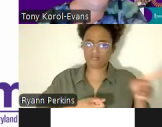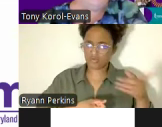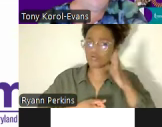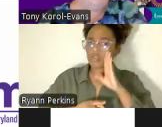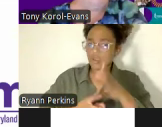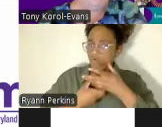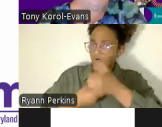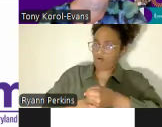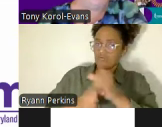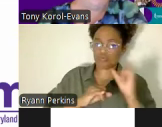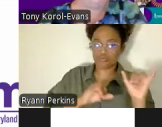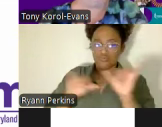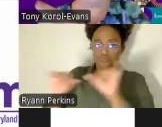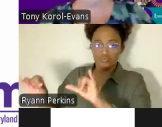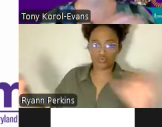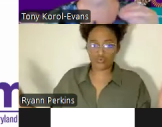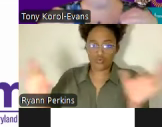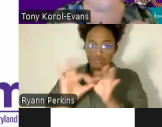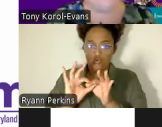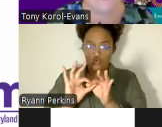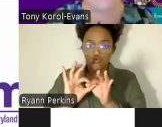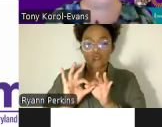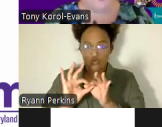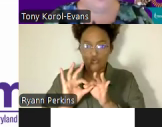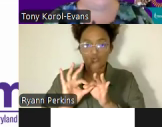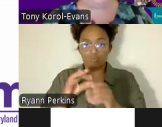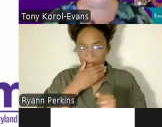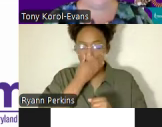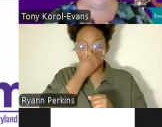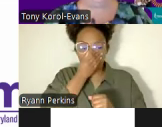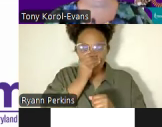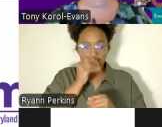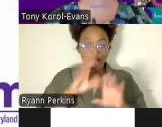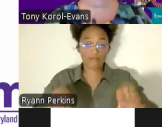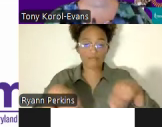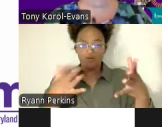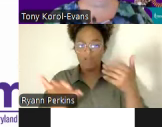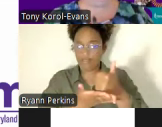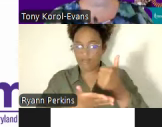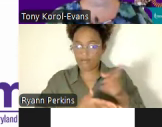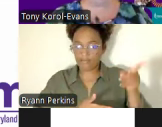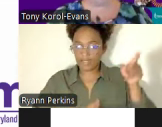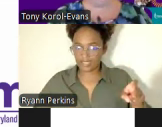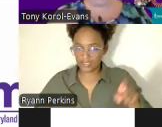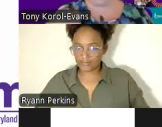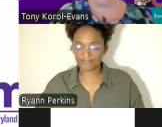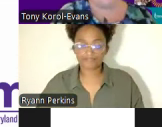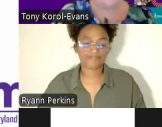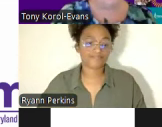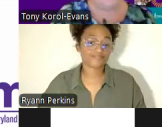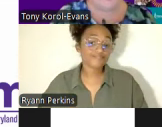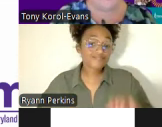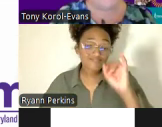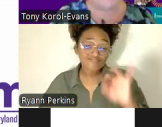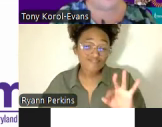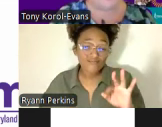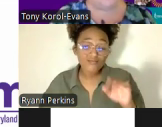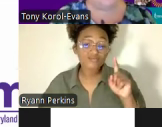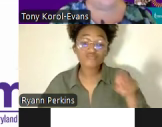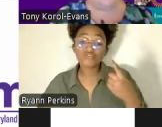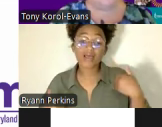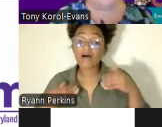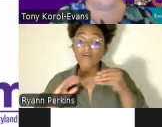other end of the line more, right? And you're going to be able to get them the help that they need. If you're just like, here's the number for the health